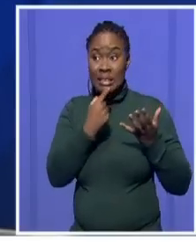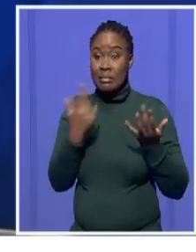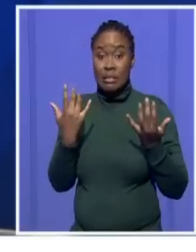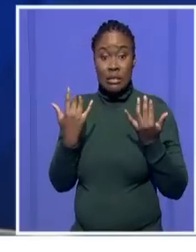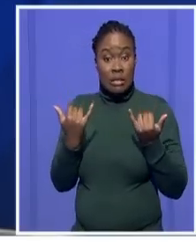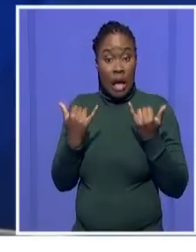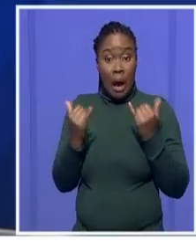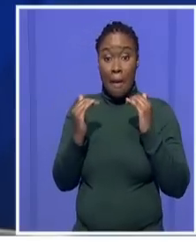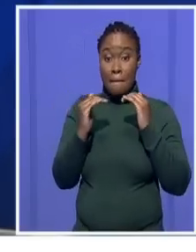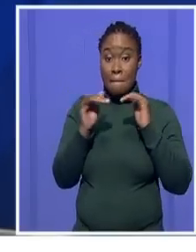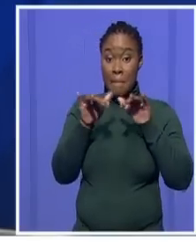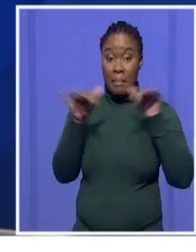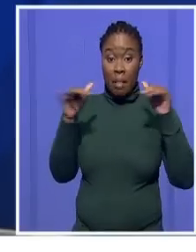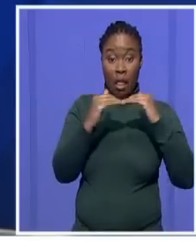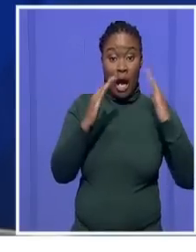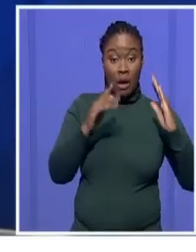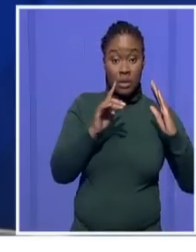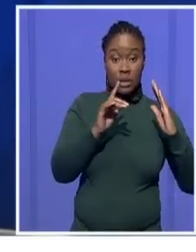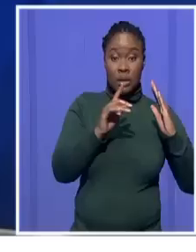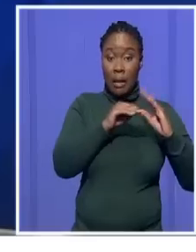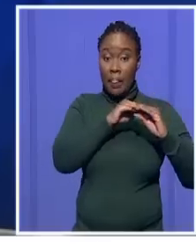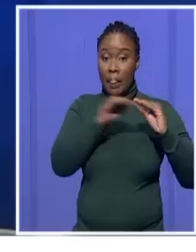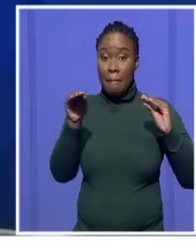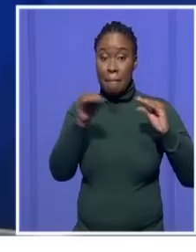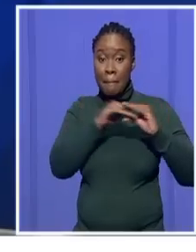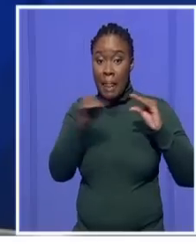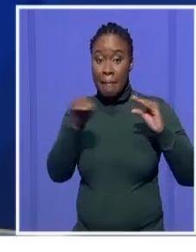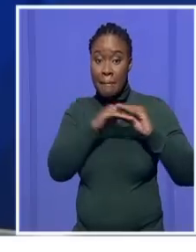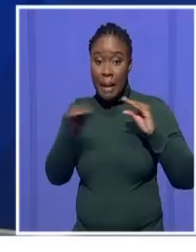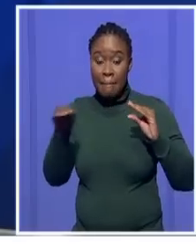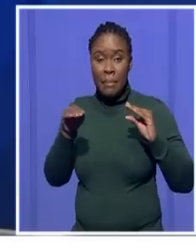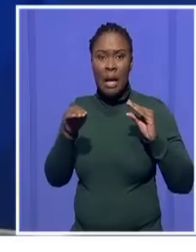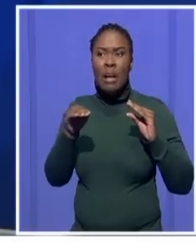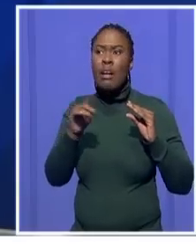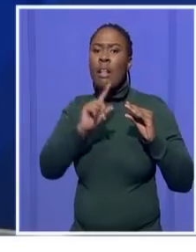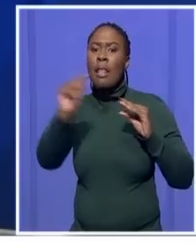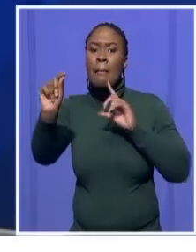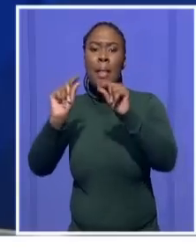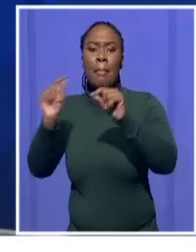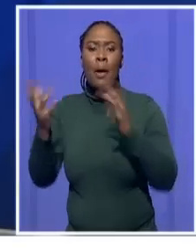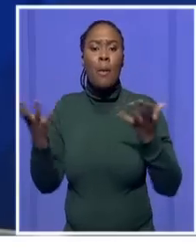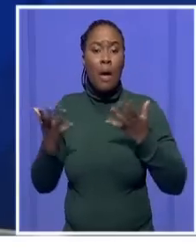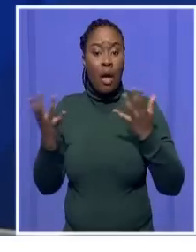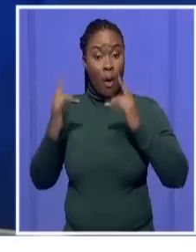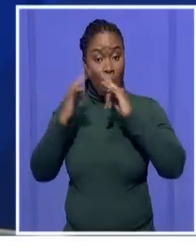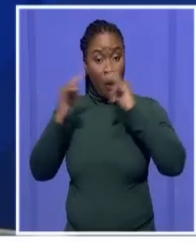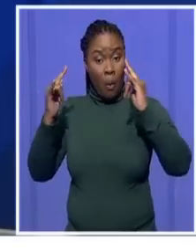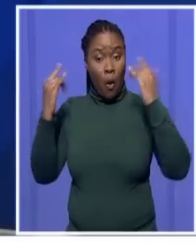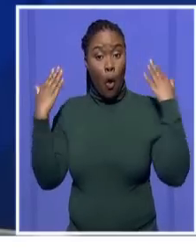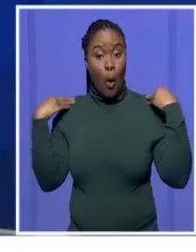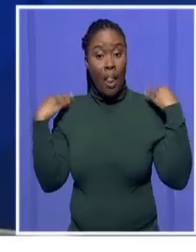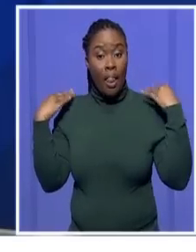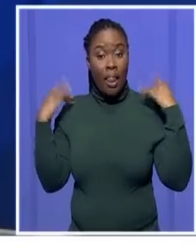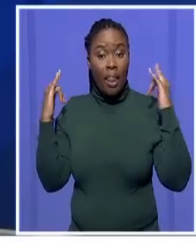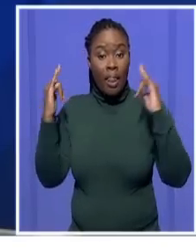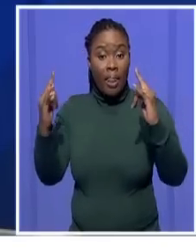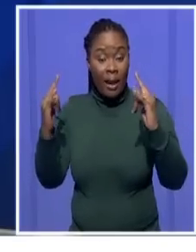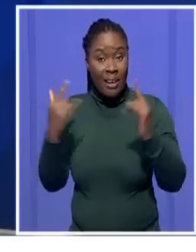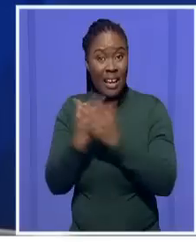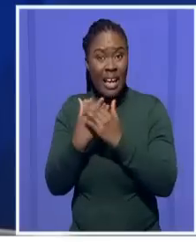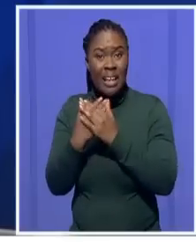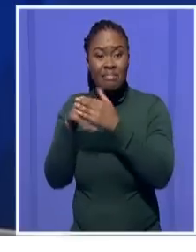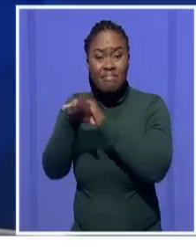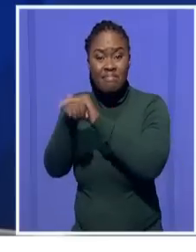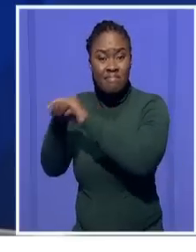community halls where many people had taken refuge to. They had been complaining about, food and